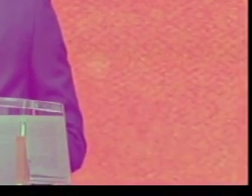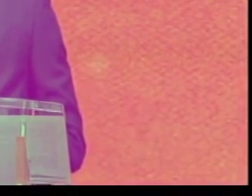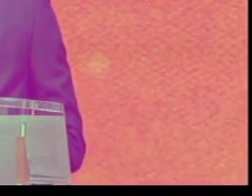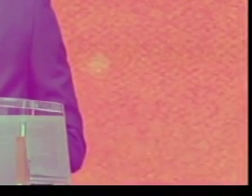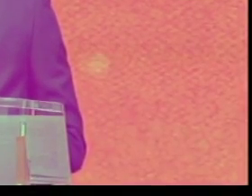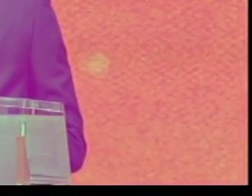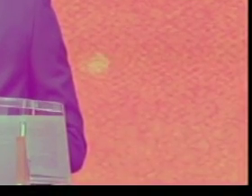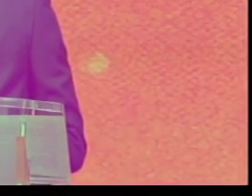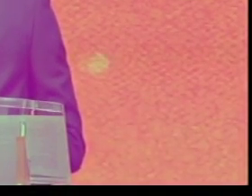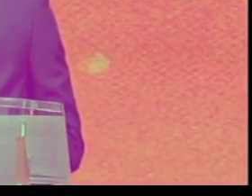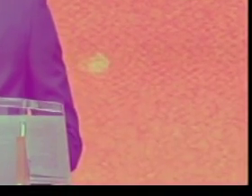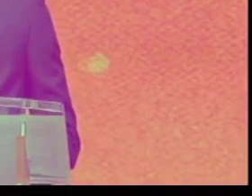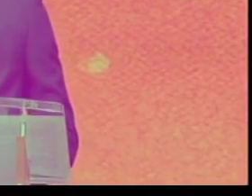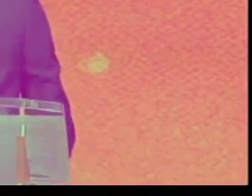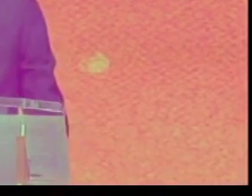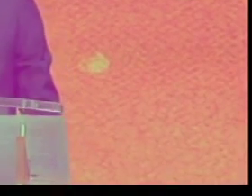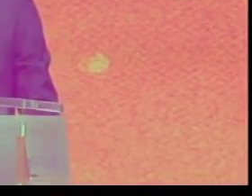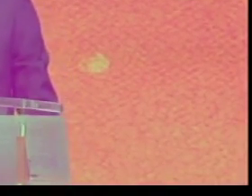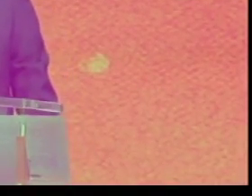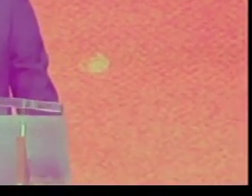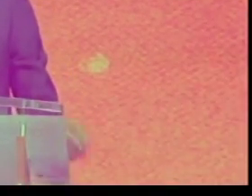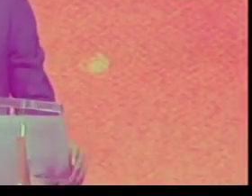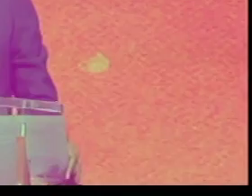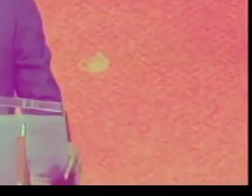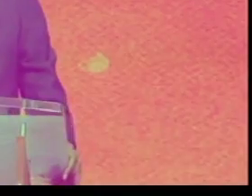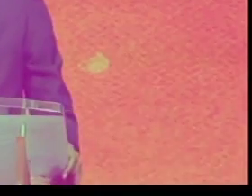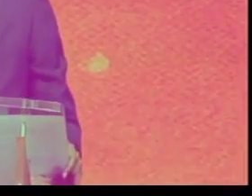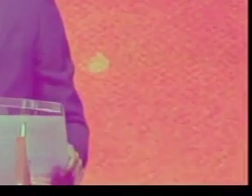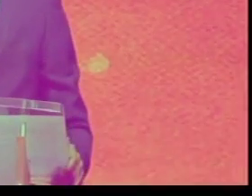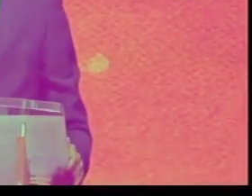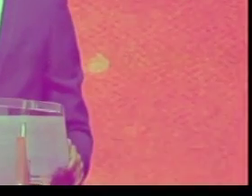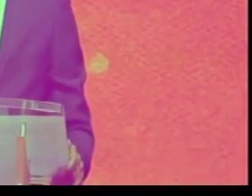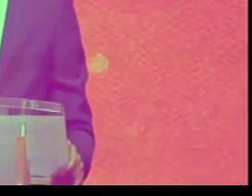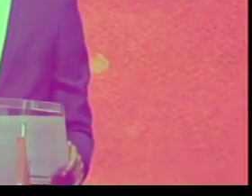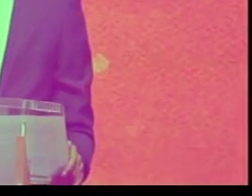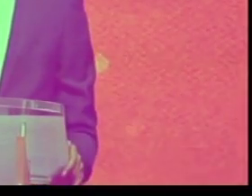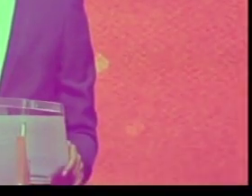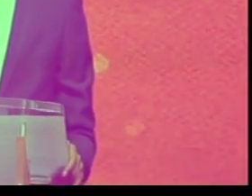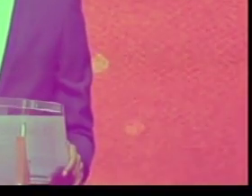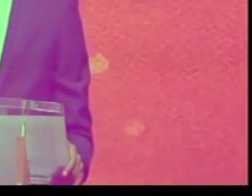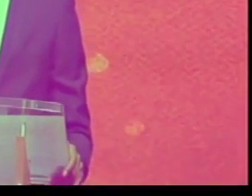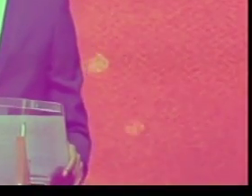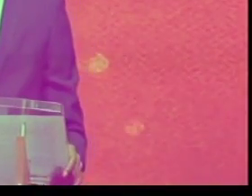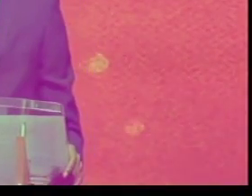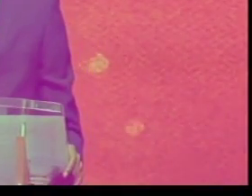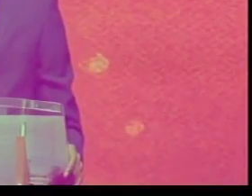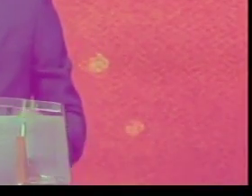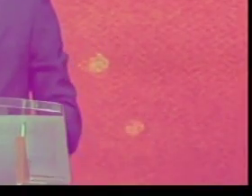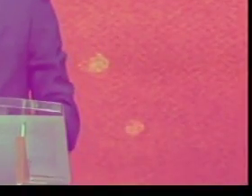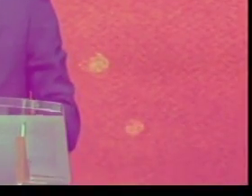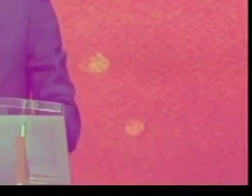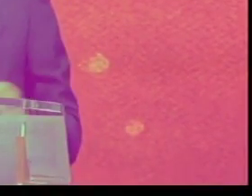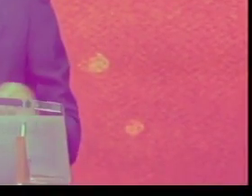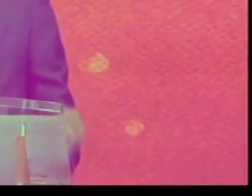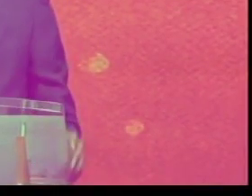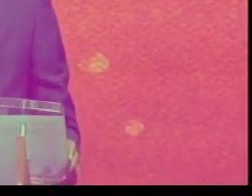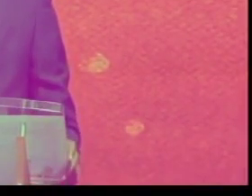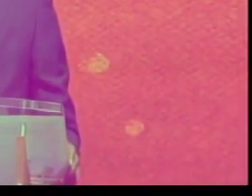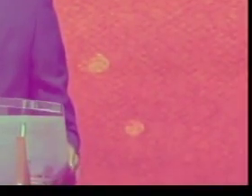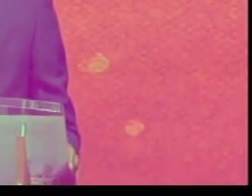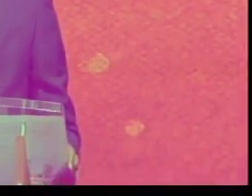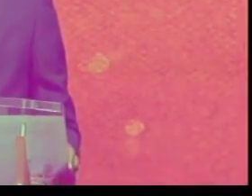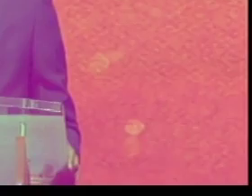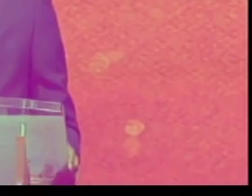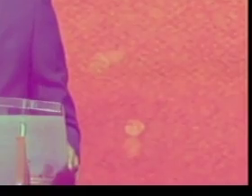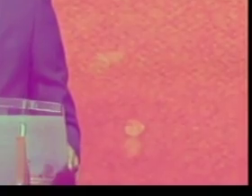time. I'll be speaking with Dr. Sam Jolayemi and Mr. Layo Adebayo from